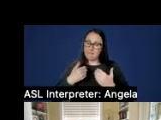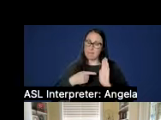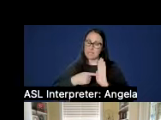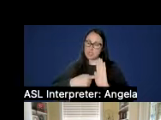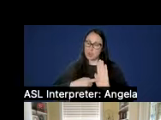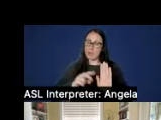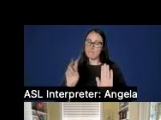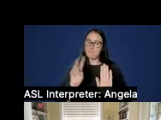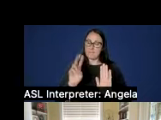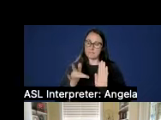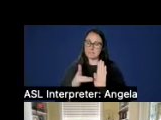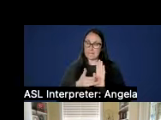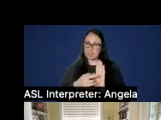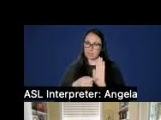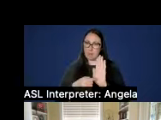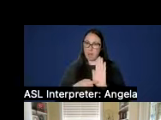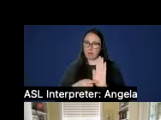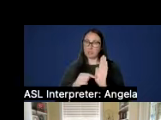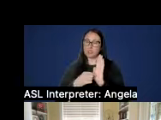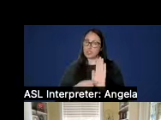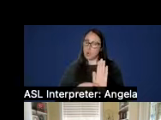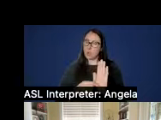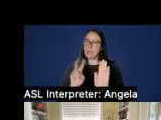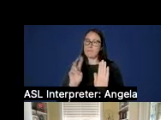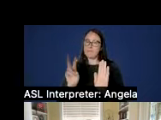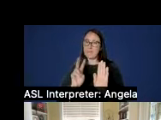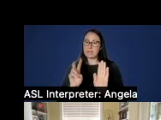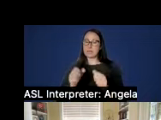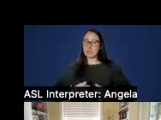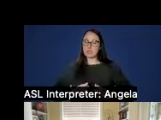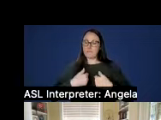and wants of the victim survivor are met and respected.